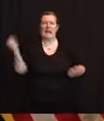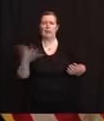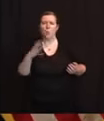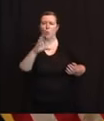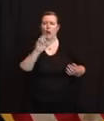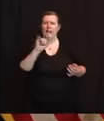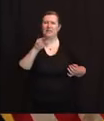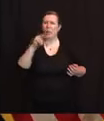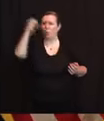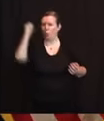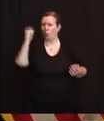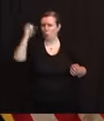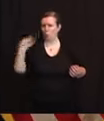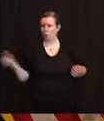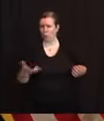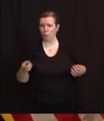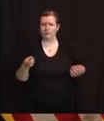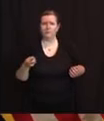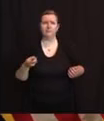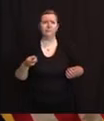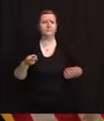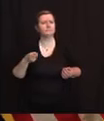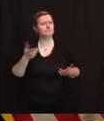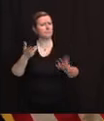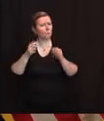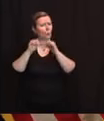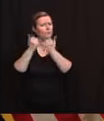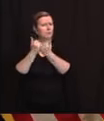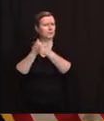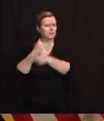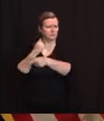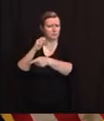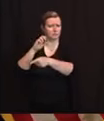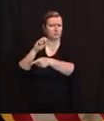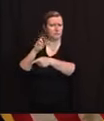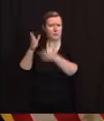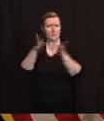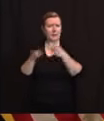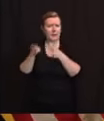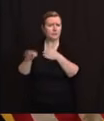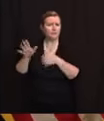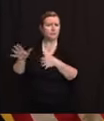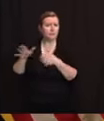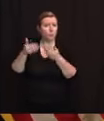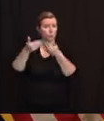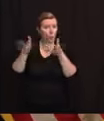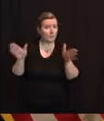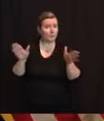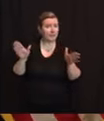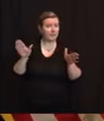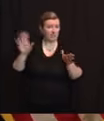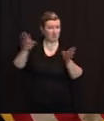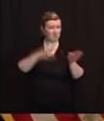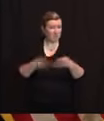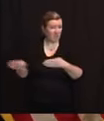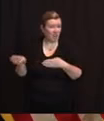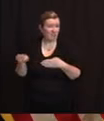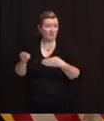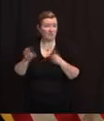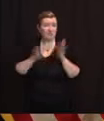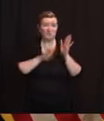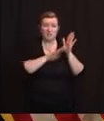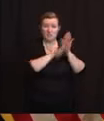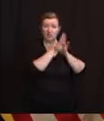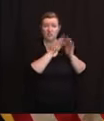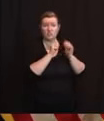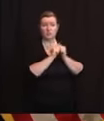For the governor, have you seen the Casino Association of New Jersey plan on reopening that it has developed with the Atlantic Care